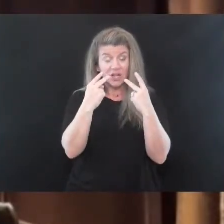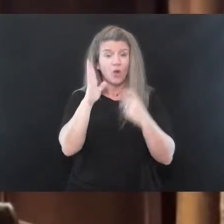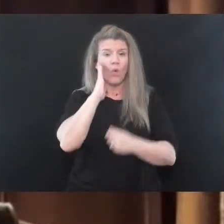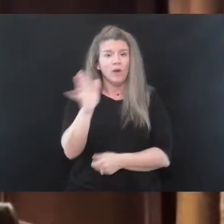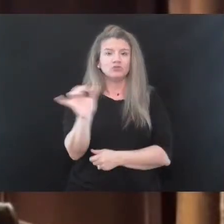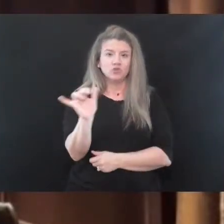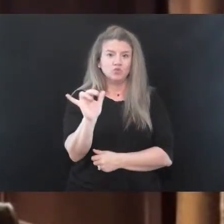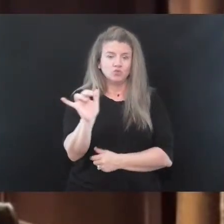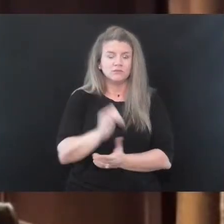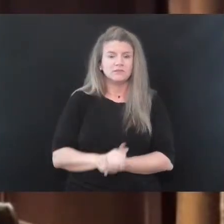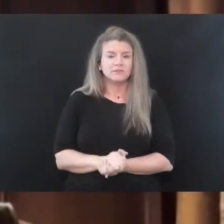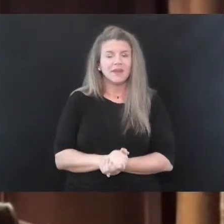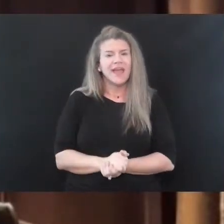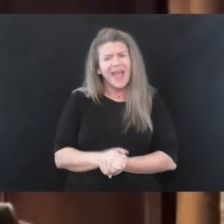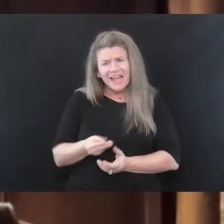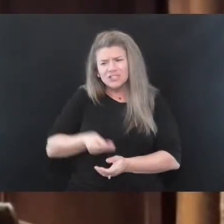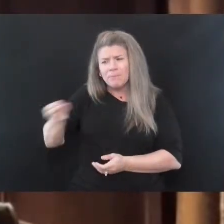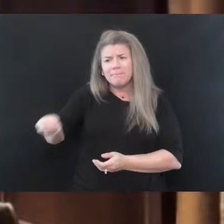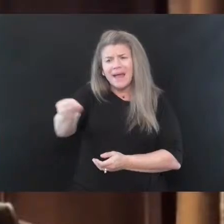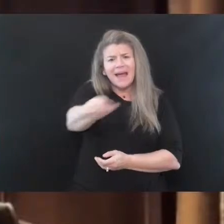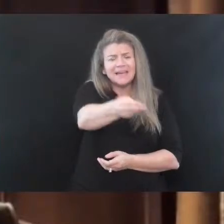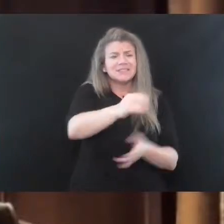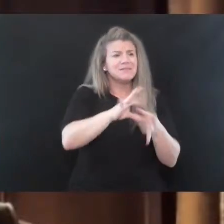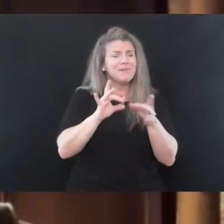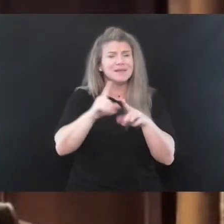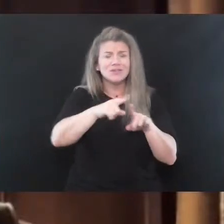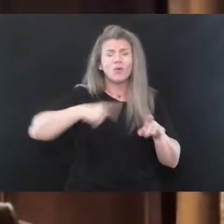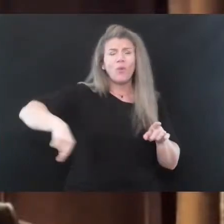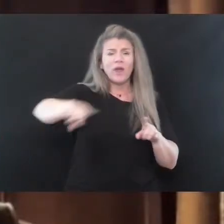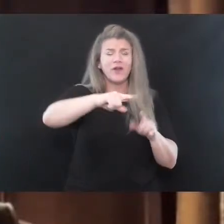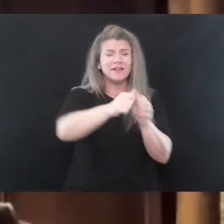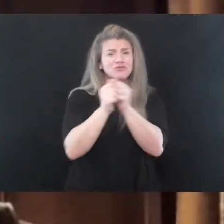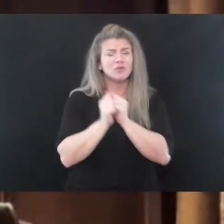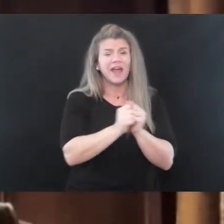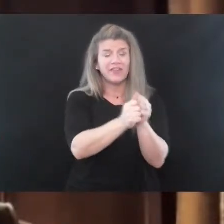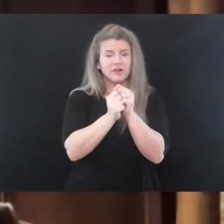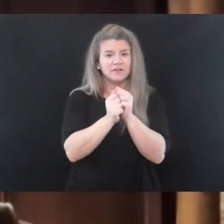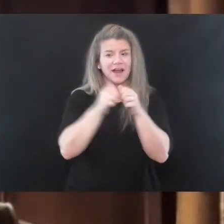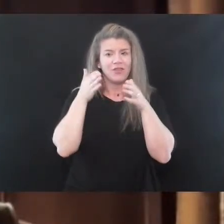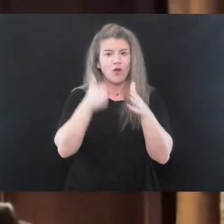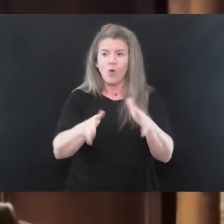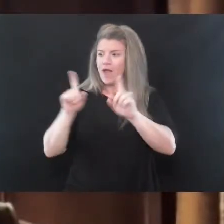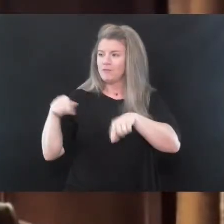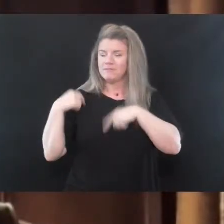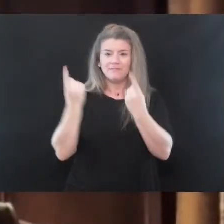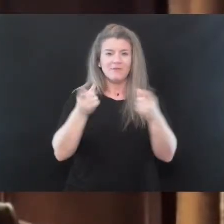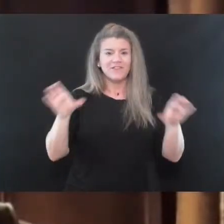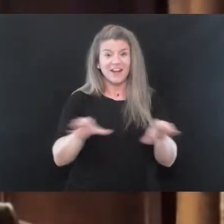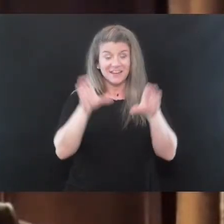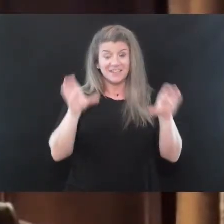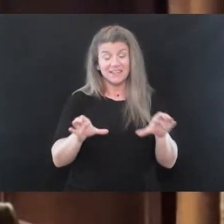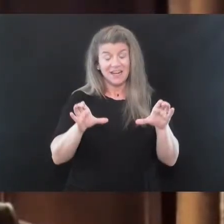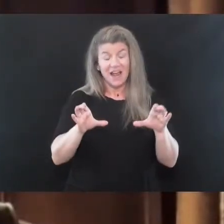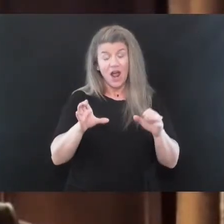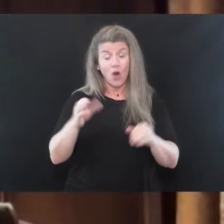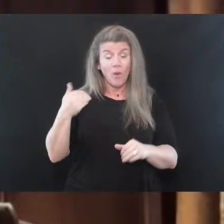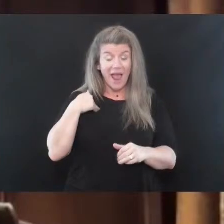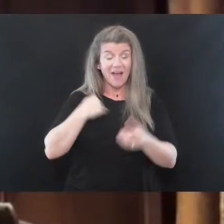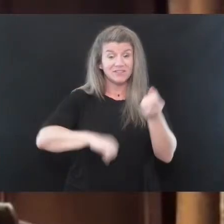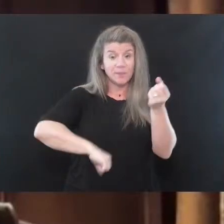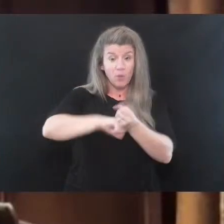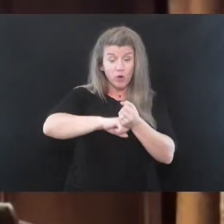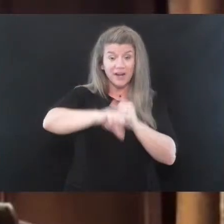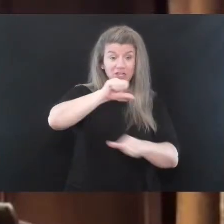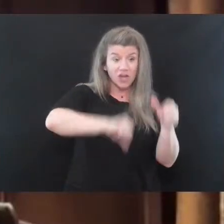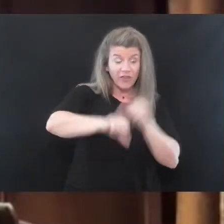too, and pass the message. We are all in this together. And the way that we have done so well is we have supported each